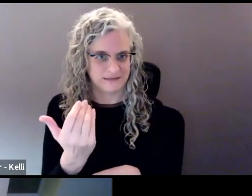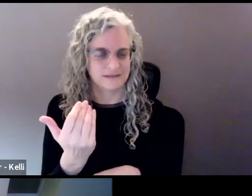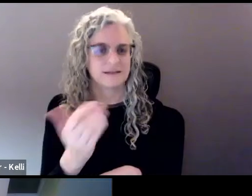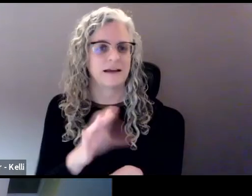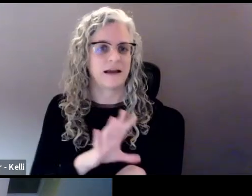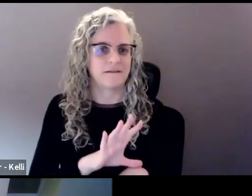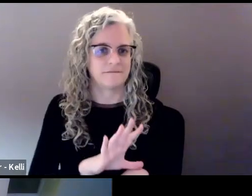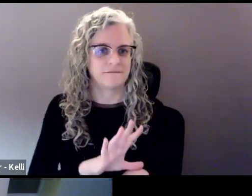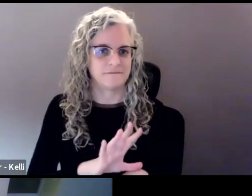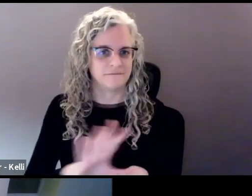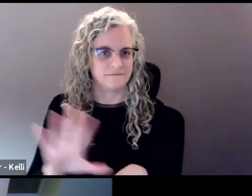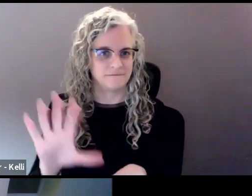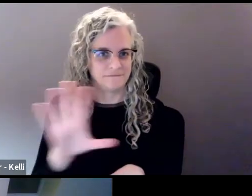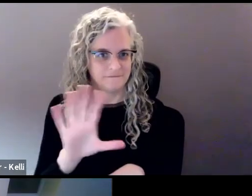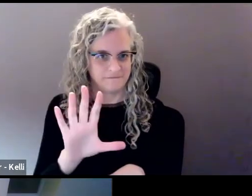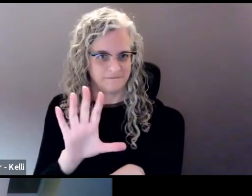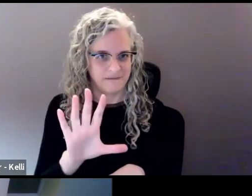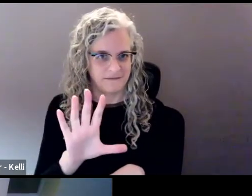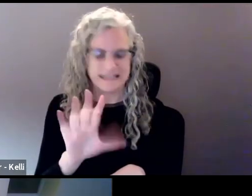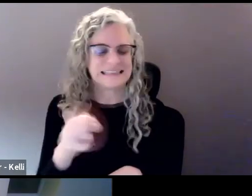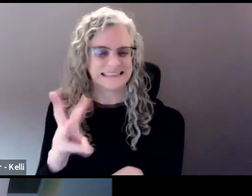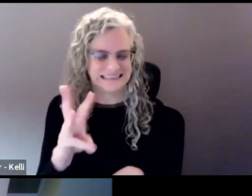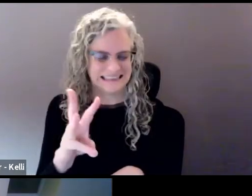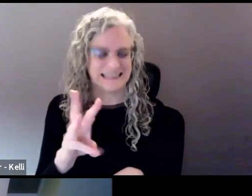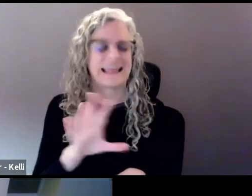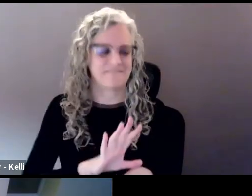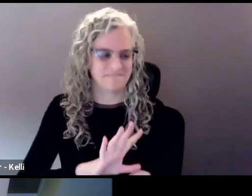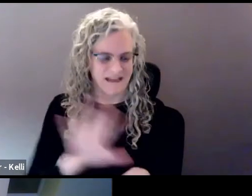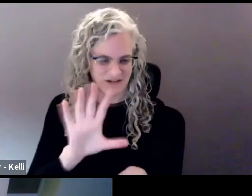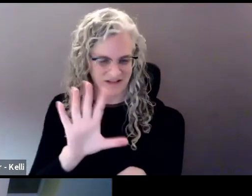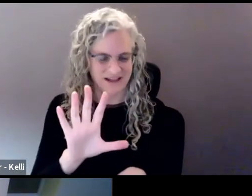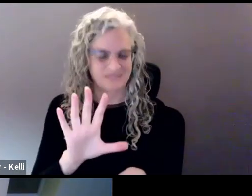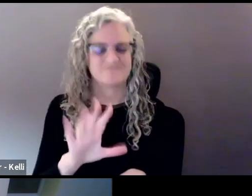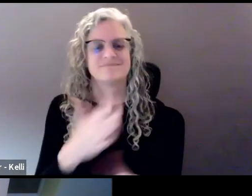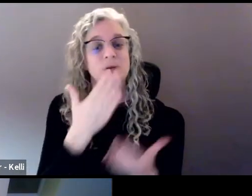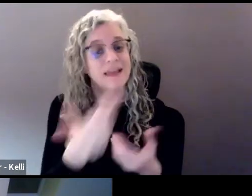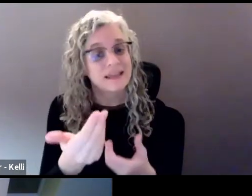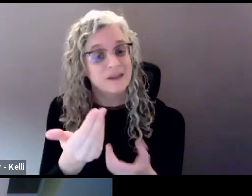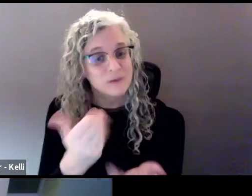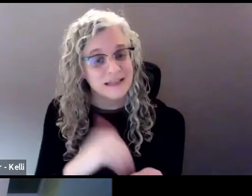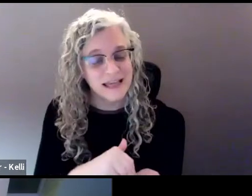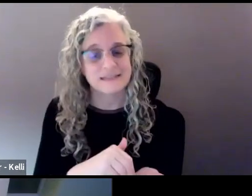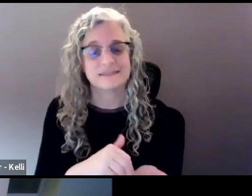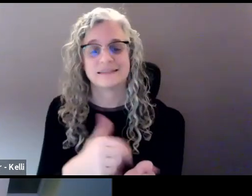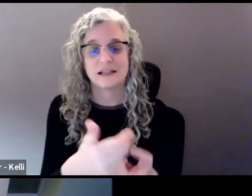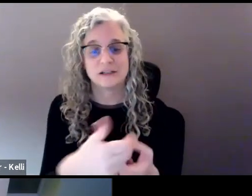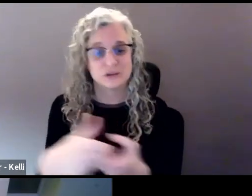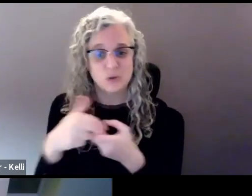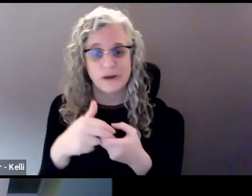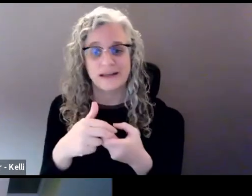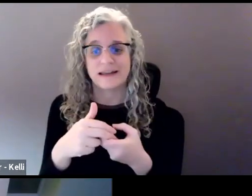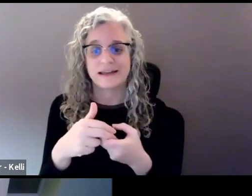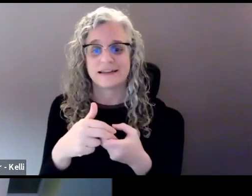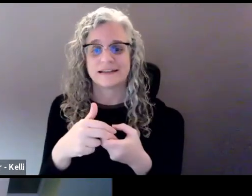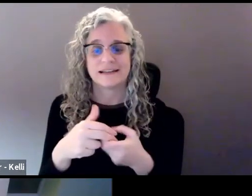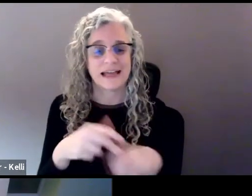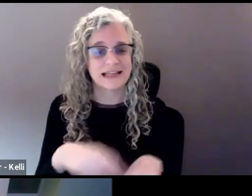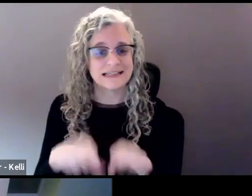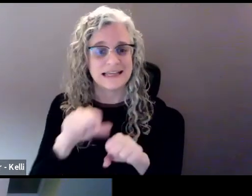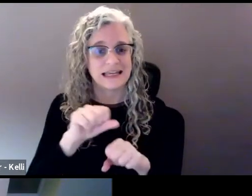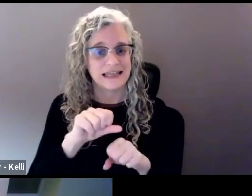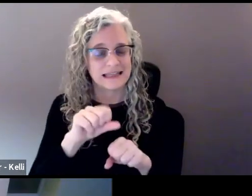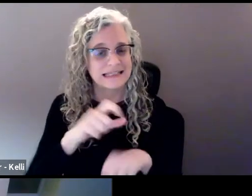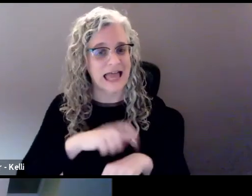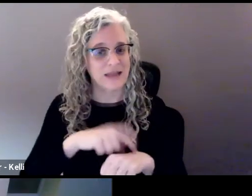p.m. on Monday, March 16th. Thank you again for joining us and taking the time to provide your testimony.